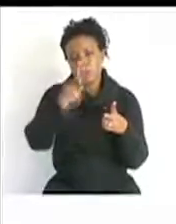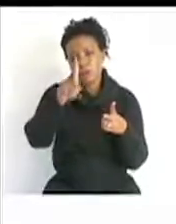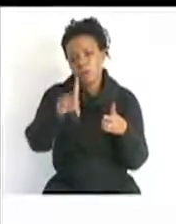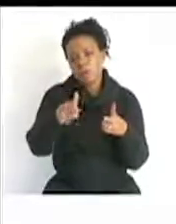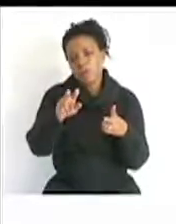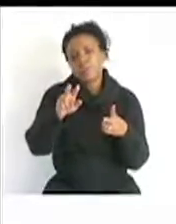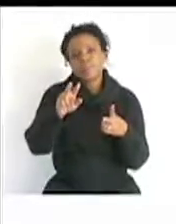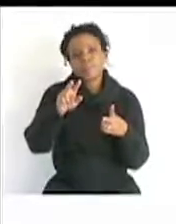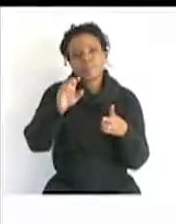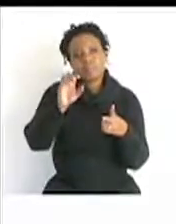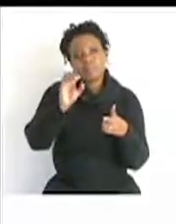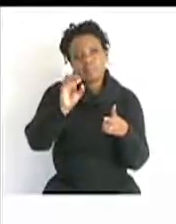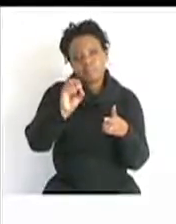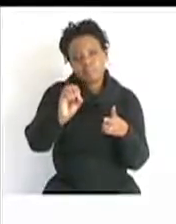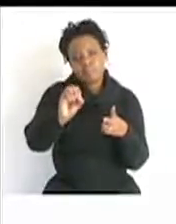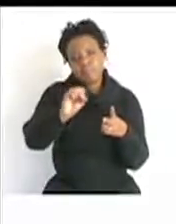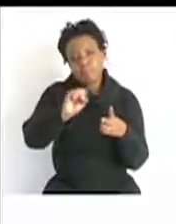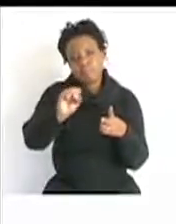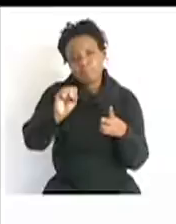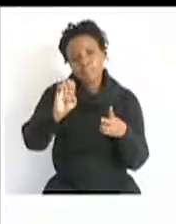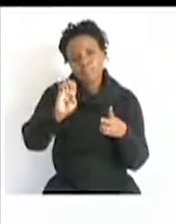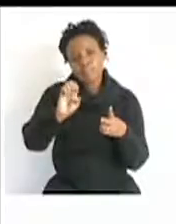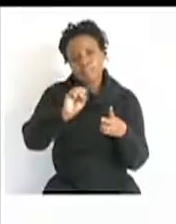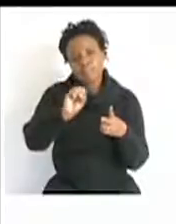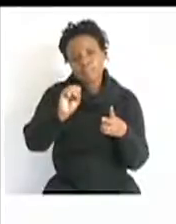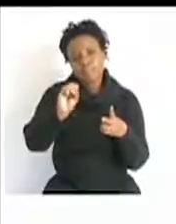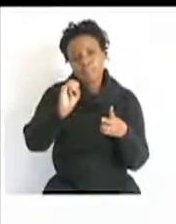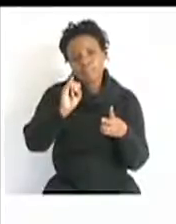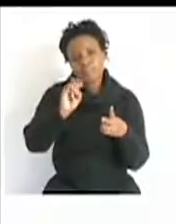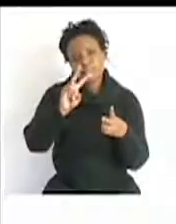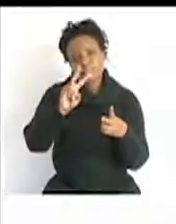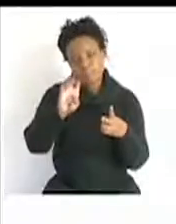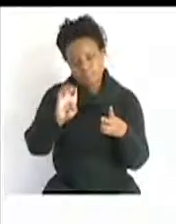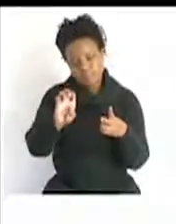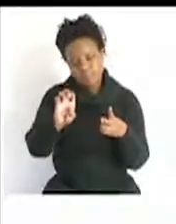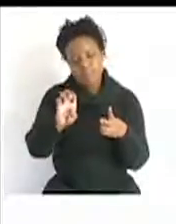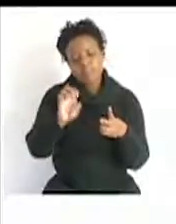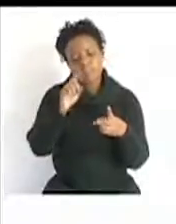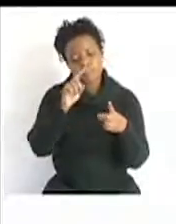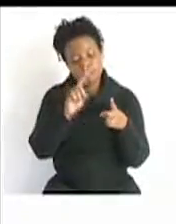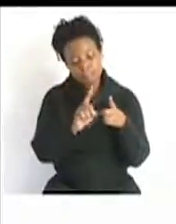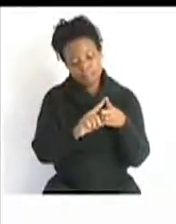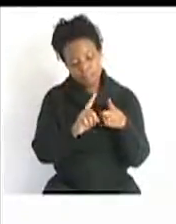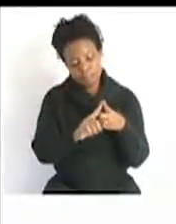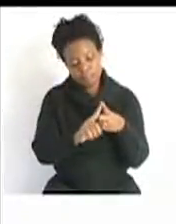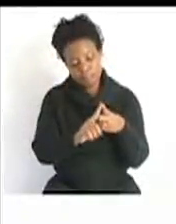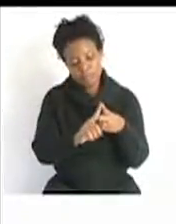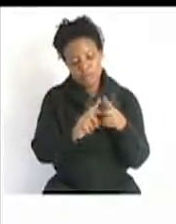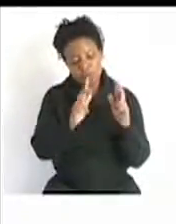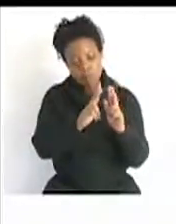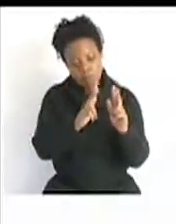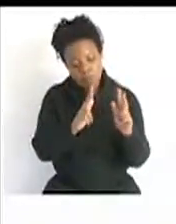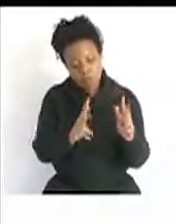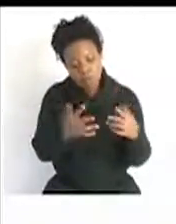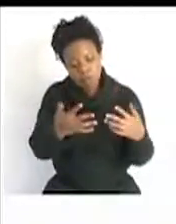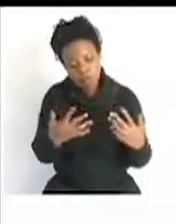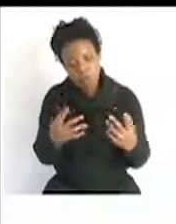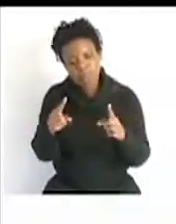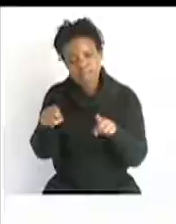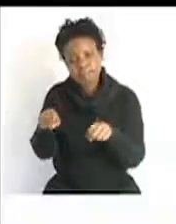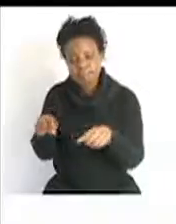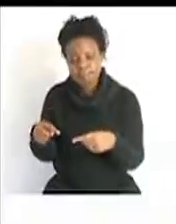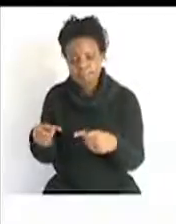to people or things, okay? Now, we use a pronoun